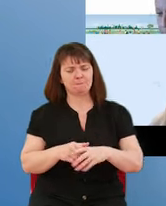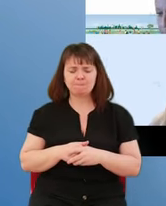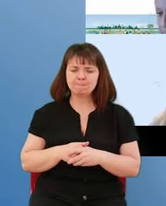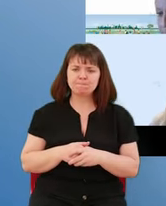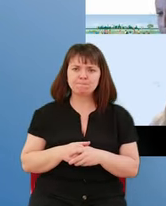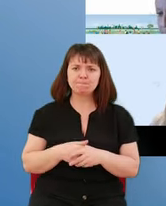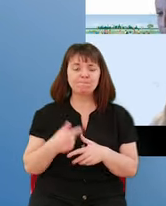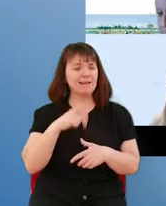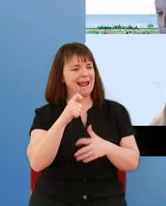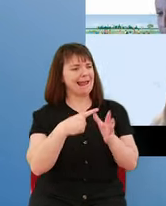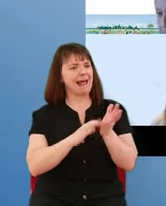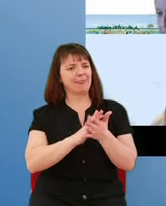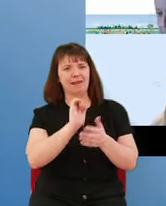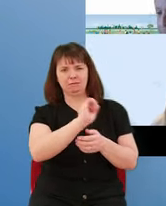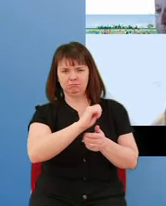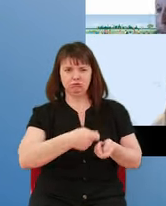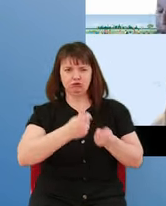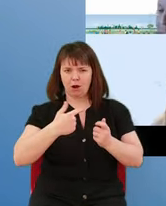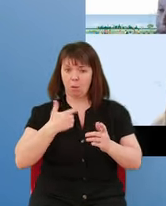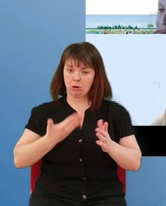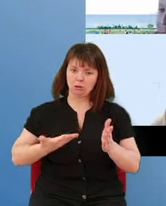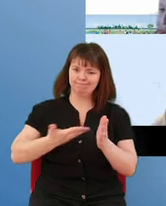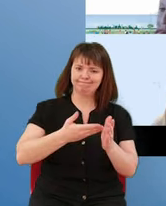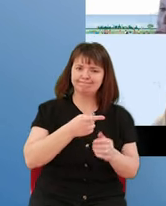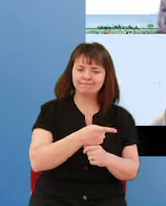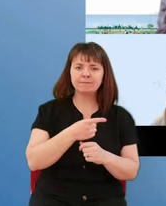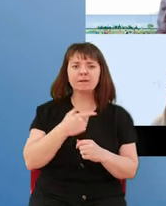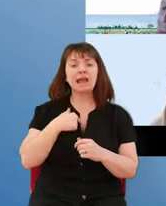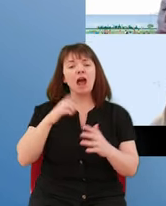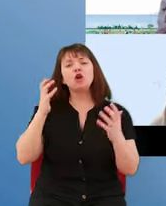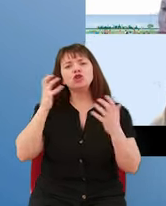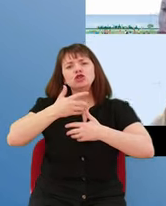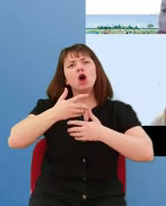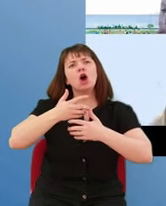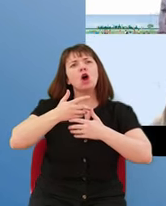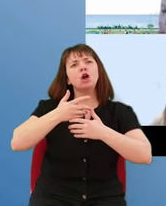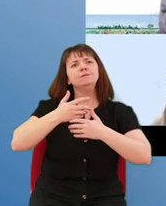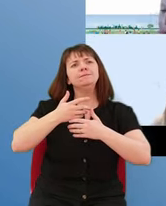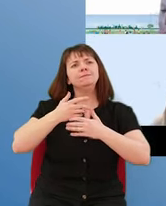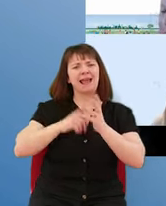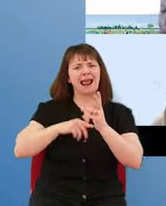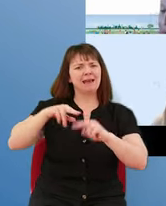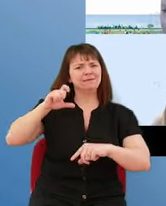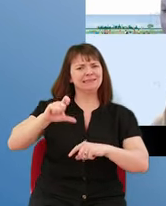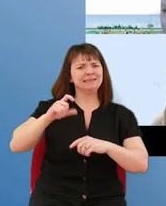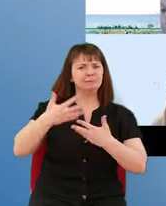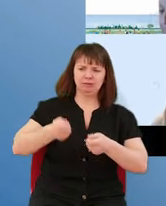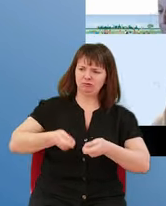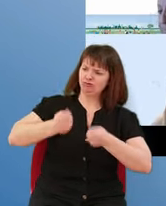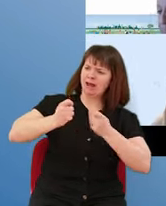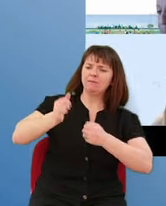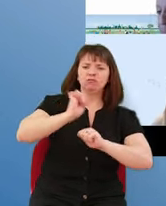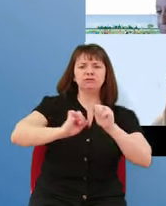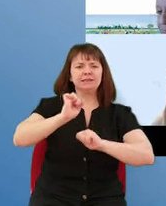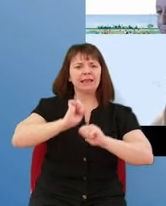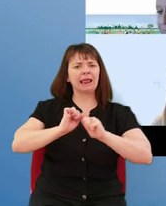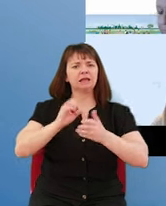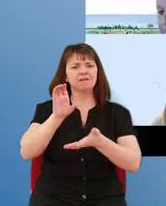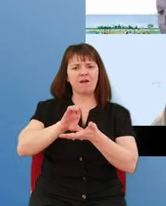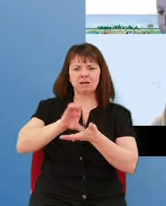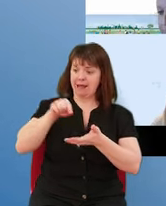around the resilience funding and the process, and ensuring that we're making it as easily accessible for all